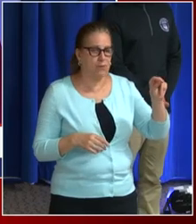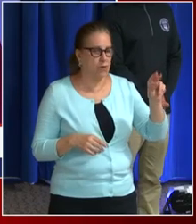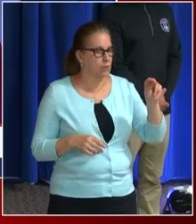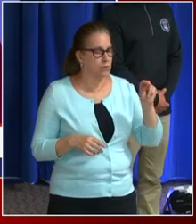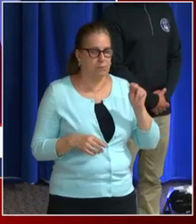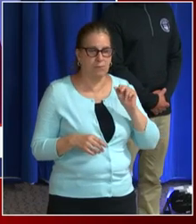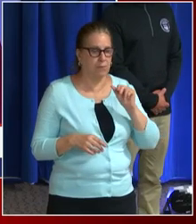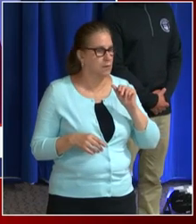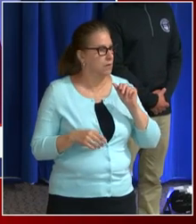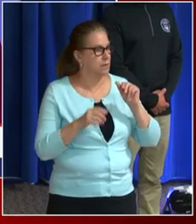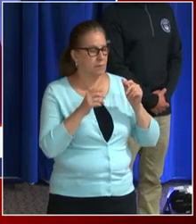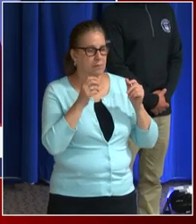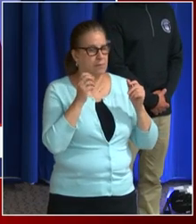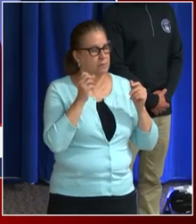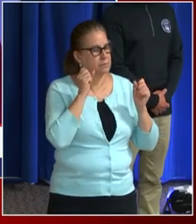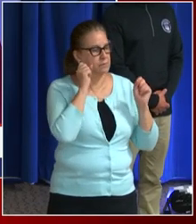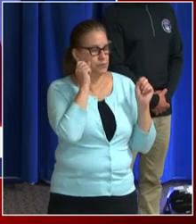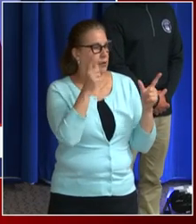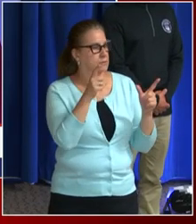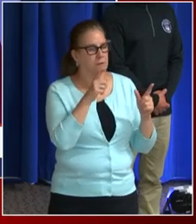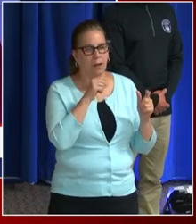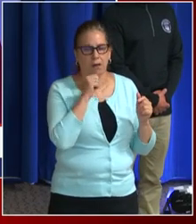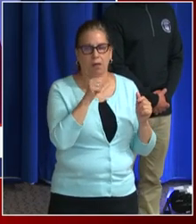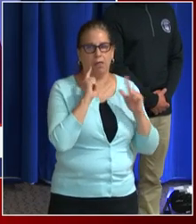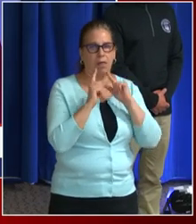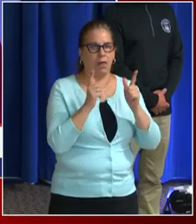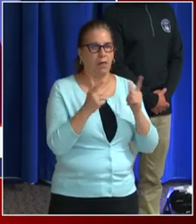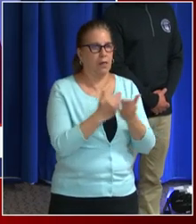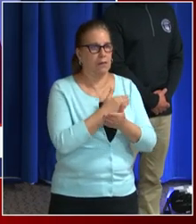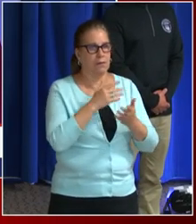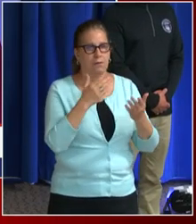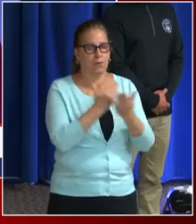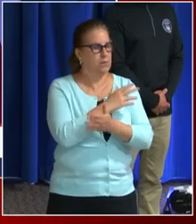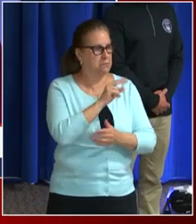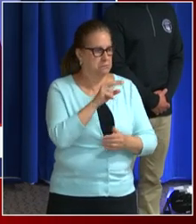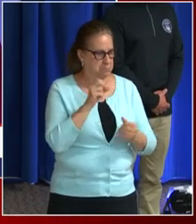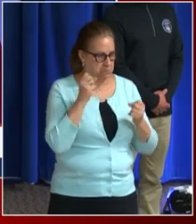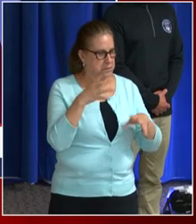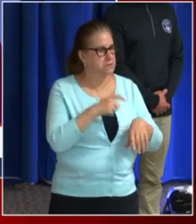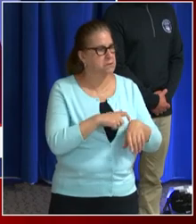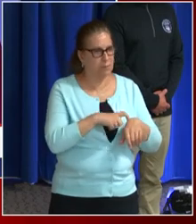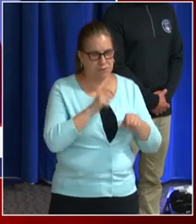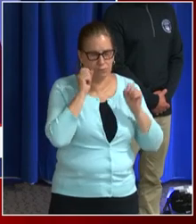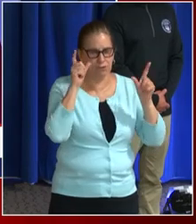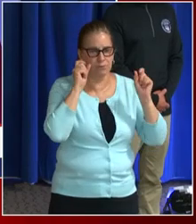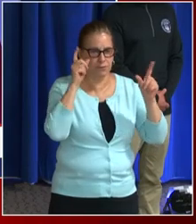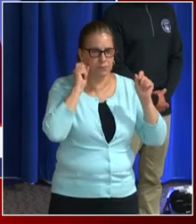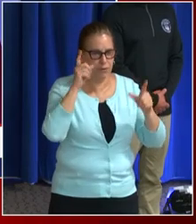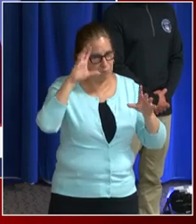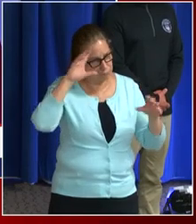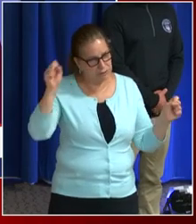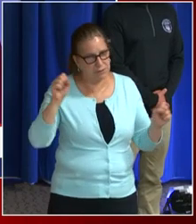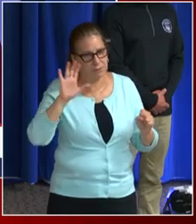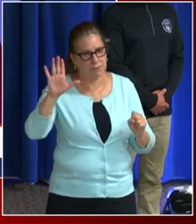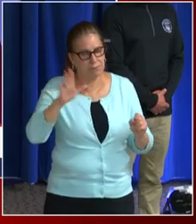unplanned presidential movements here in the city. The president and the vice president will often make unplanned moves, and they will notify